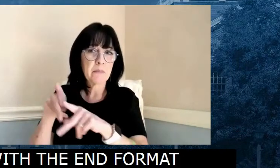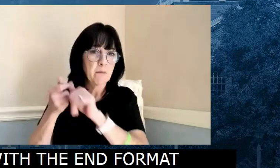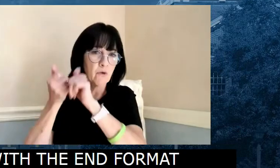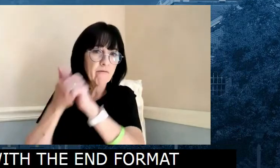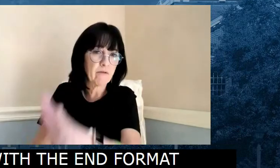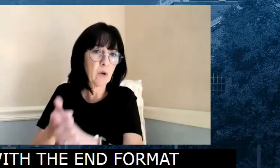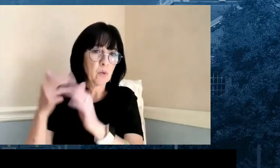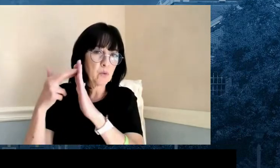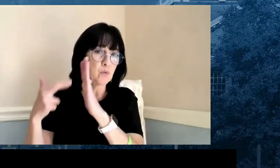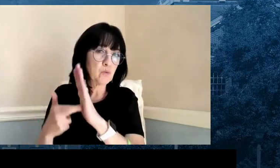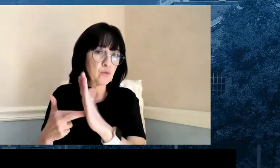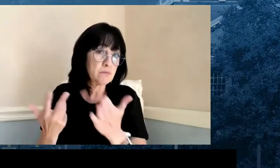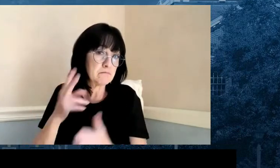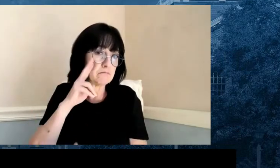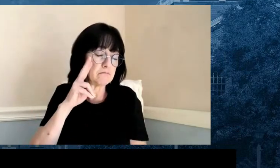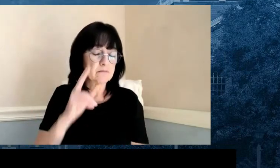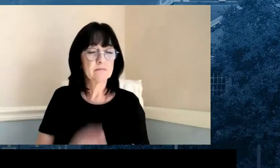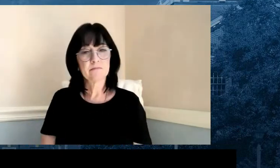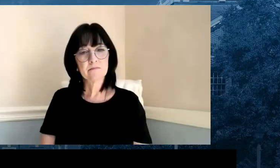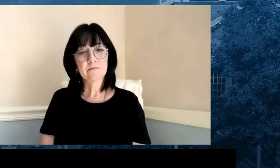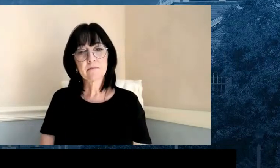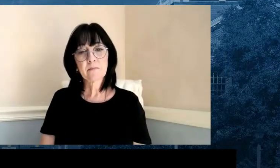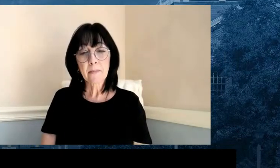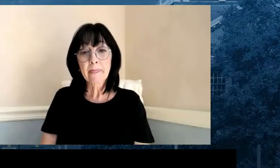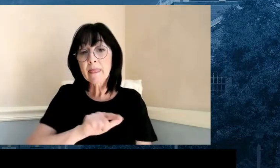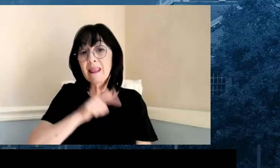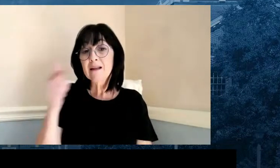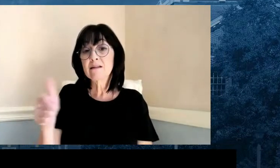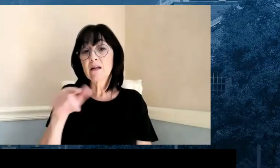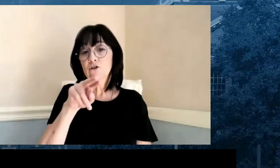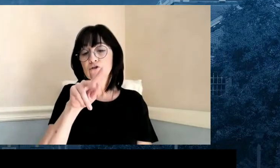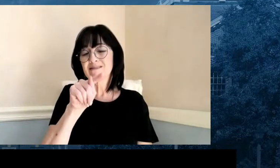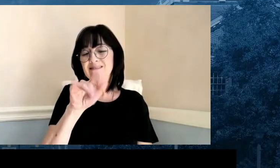All right, next we'll go to Tim Mastro with Delaware State News.